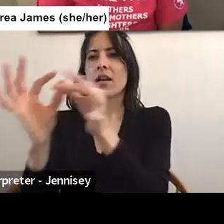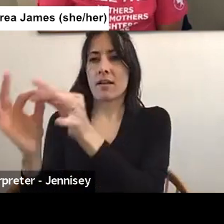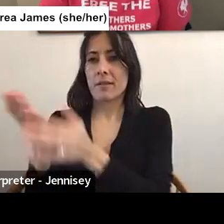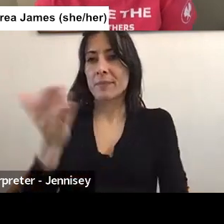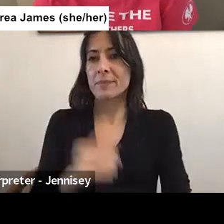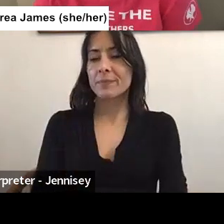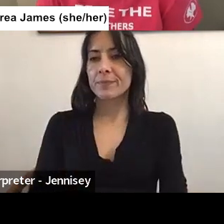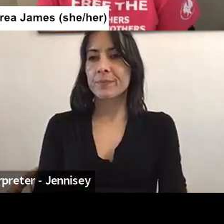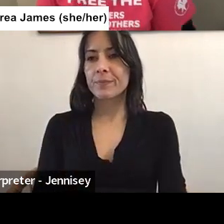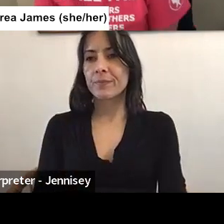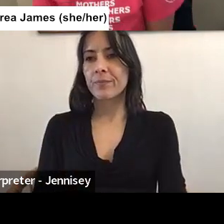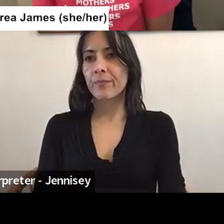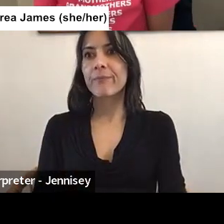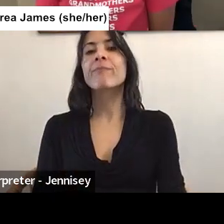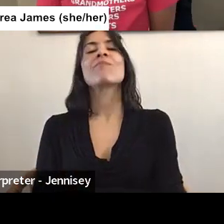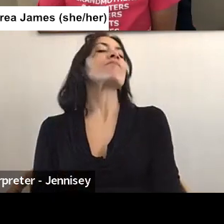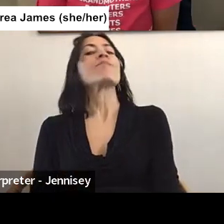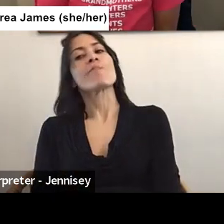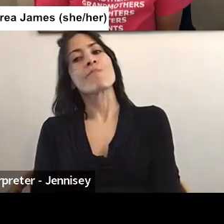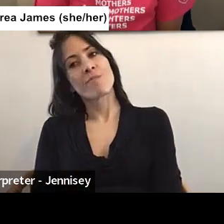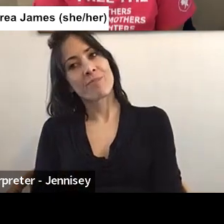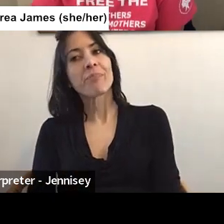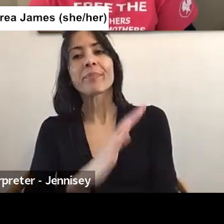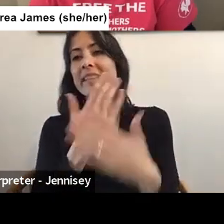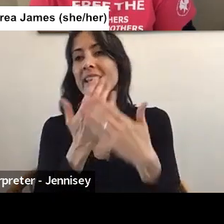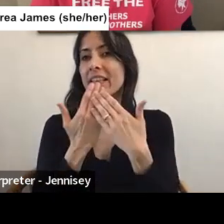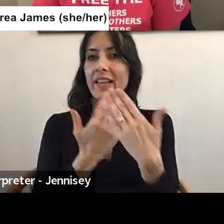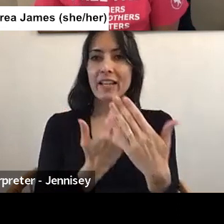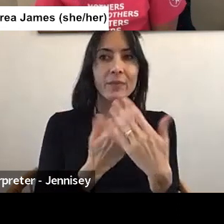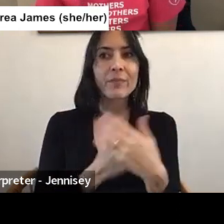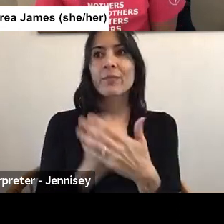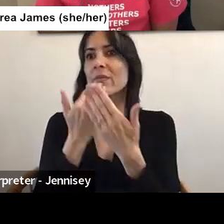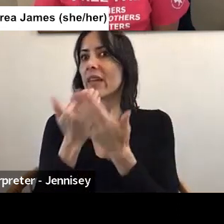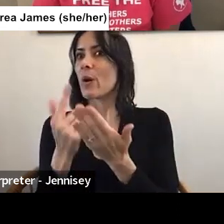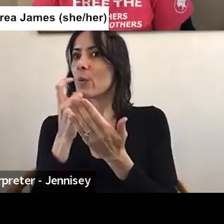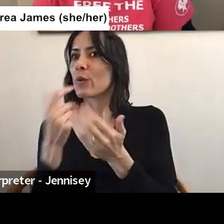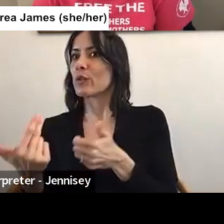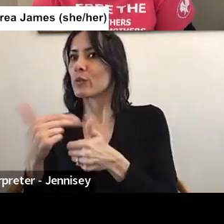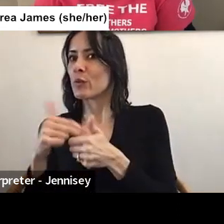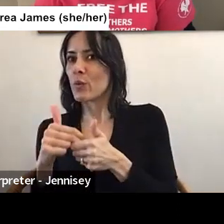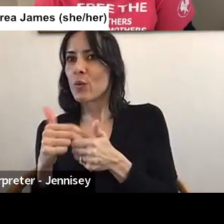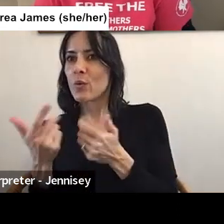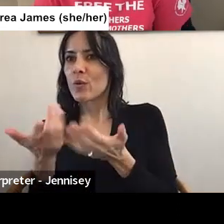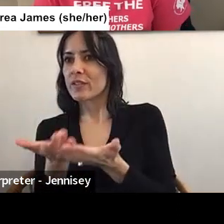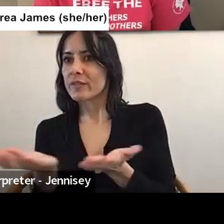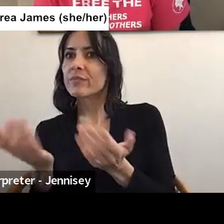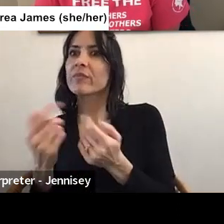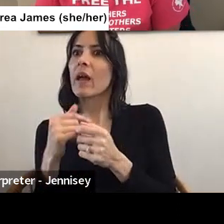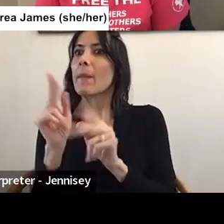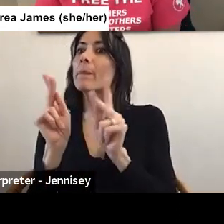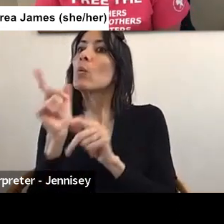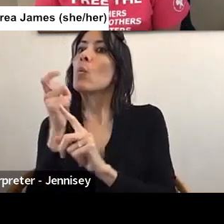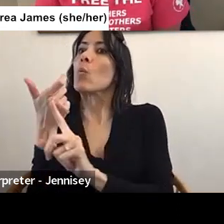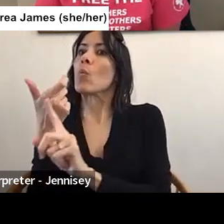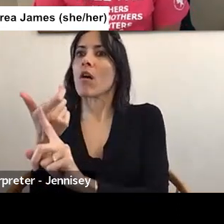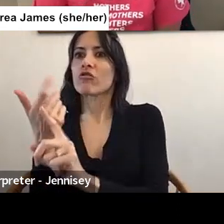Well, thank you. And thank you to all of the other panelists and for the audience here who cares about this issue. Oh,